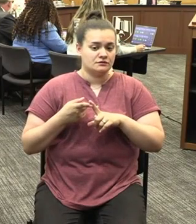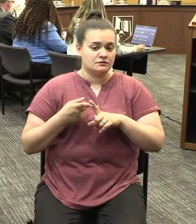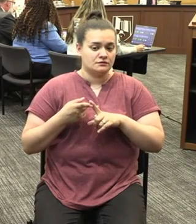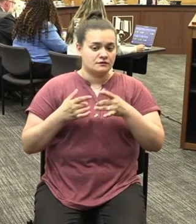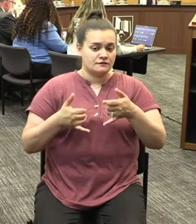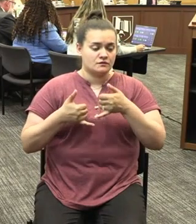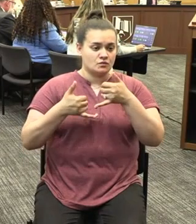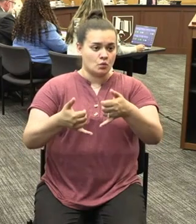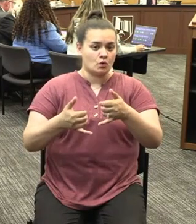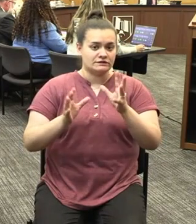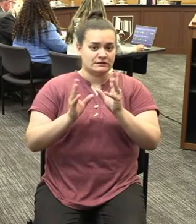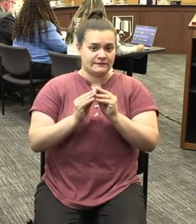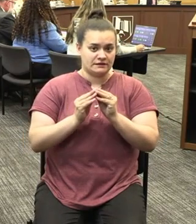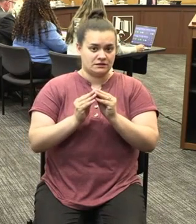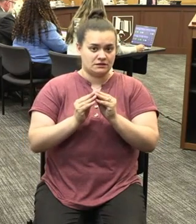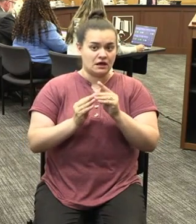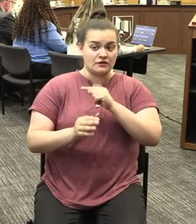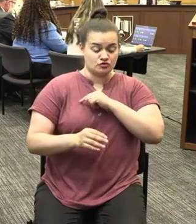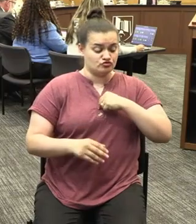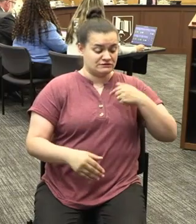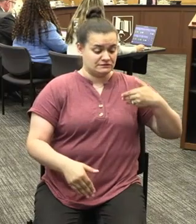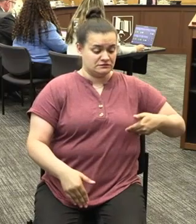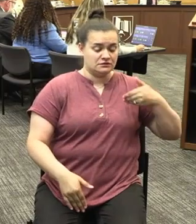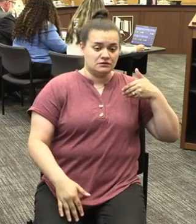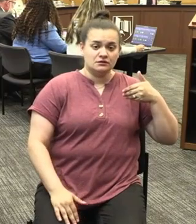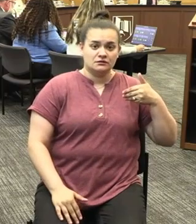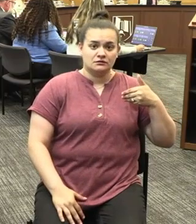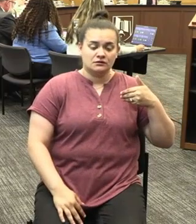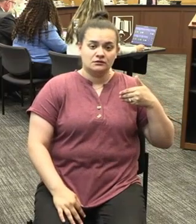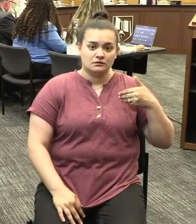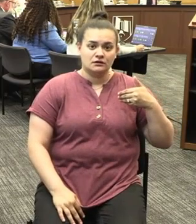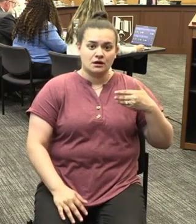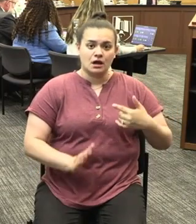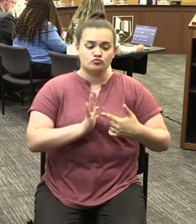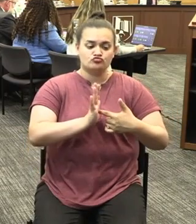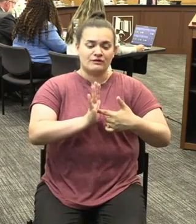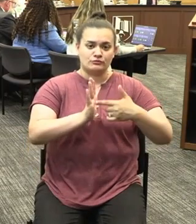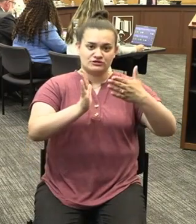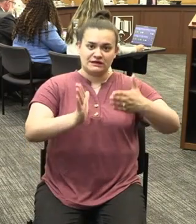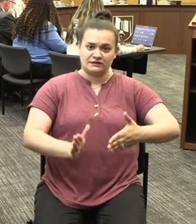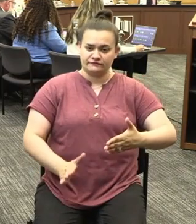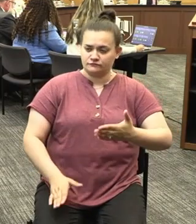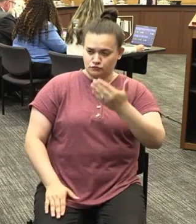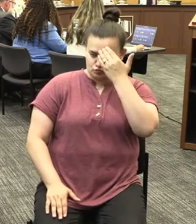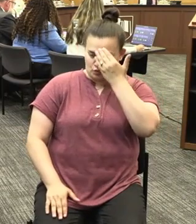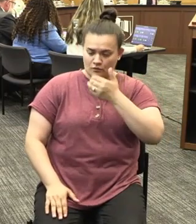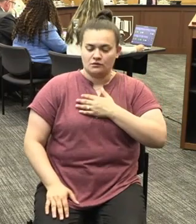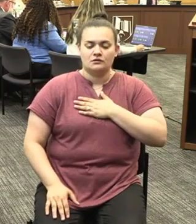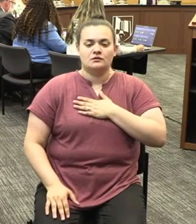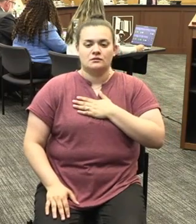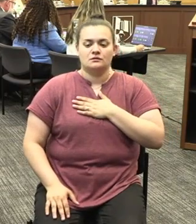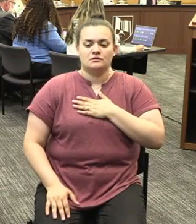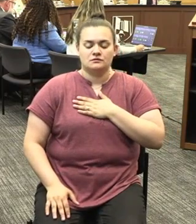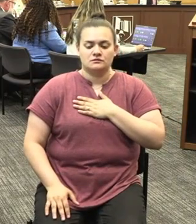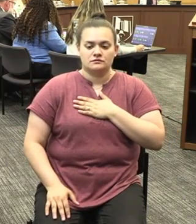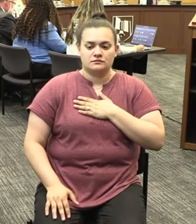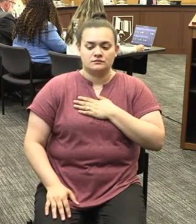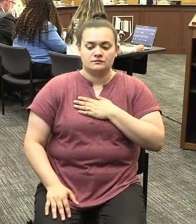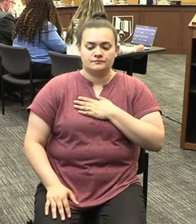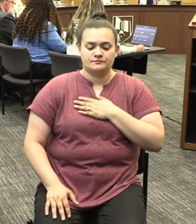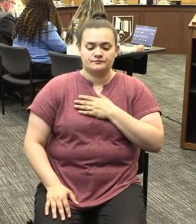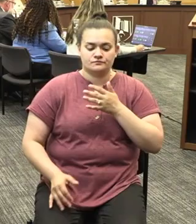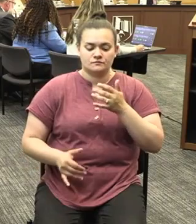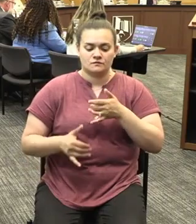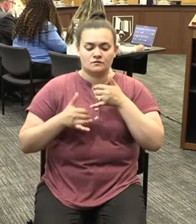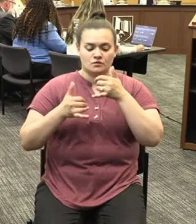awards committee, as a trustee, I am also representative, as you know. And there are awards that are